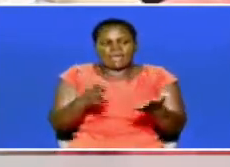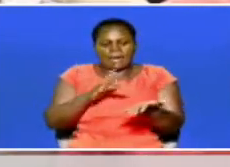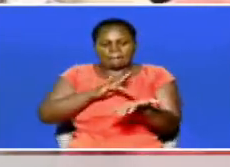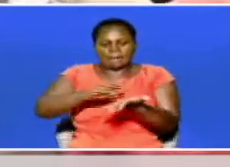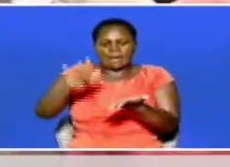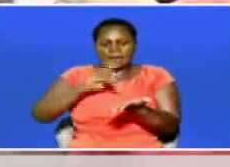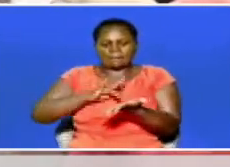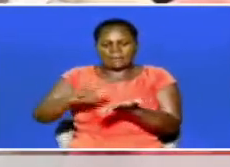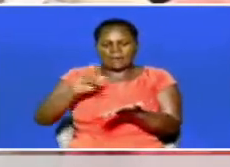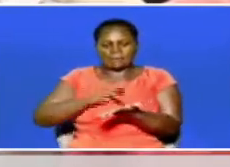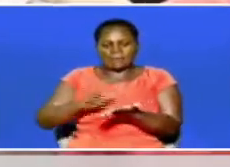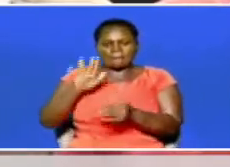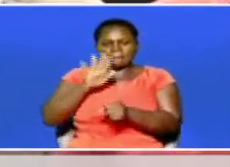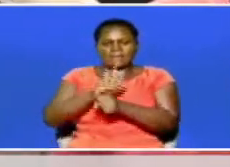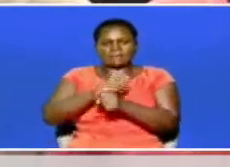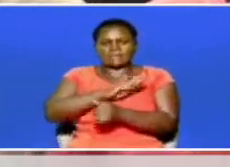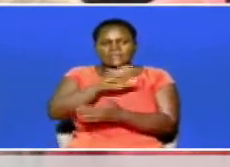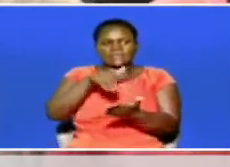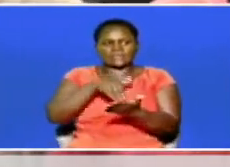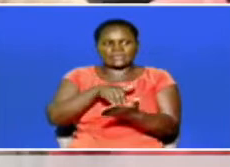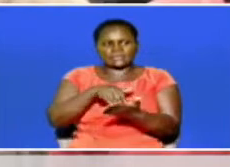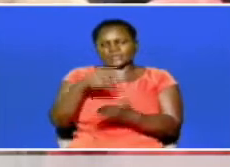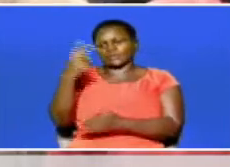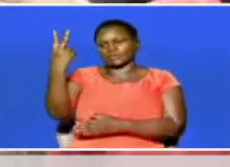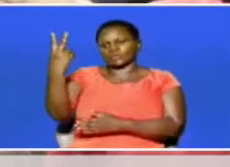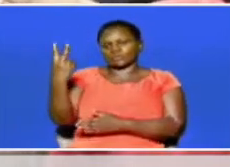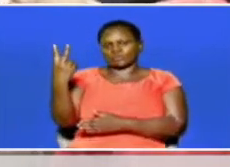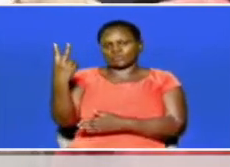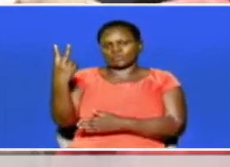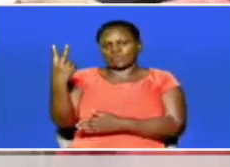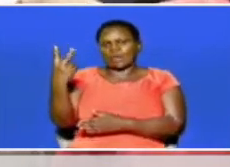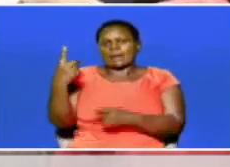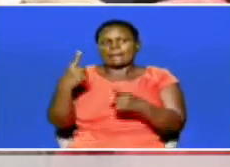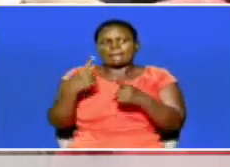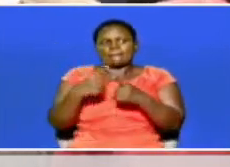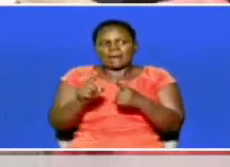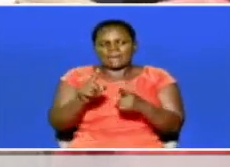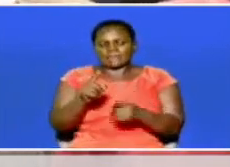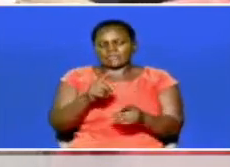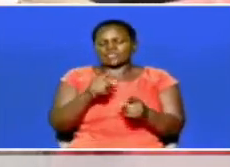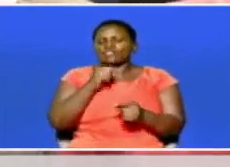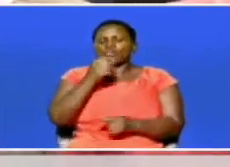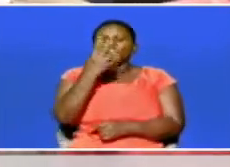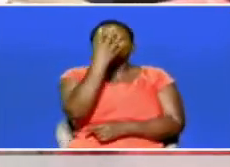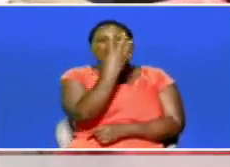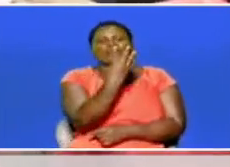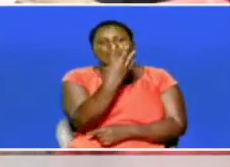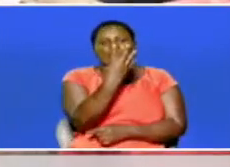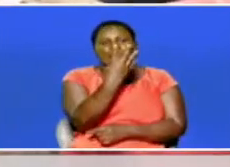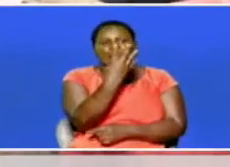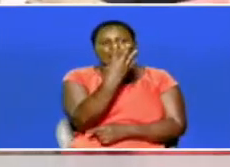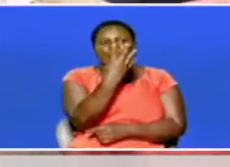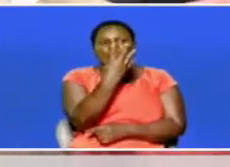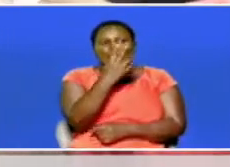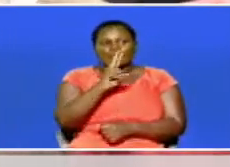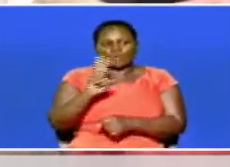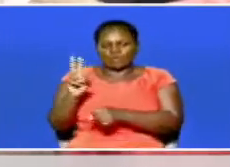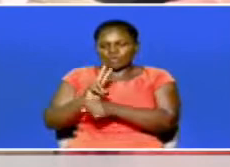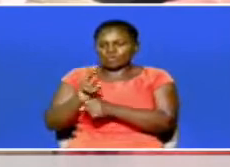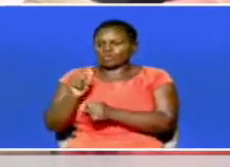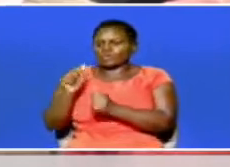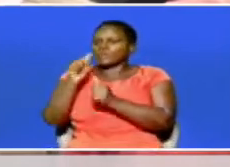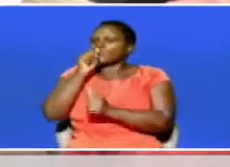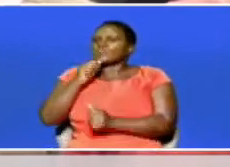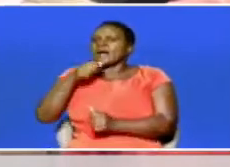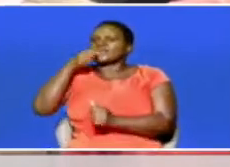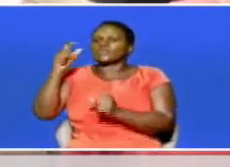zao kwa vituo mbili zilikuwa tablet mbili, badala tablet ine. Na walitumia password